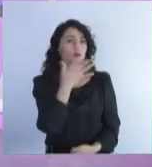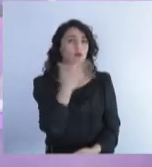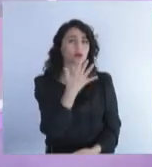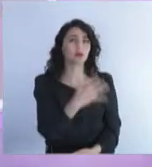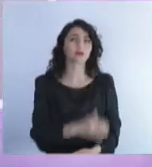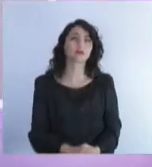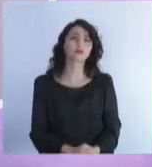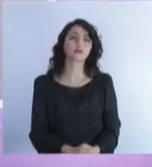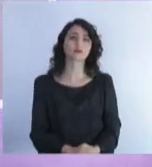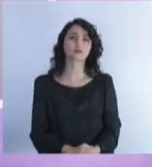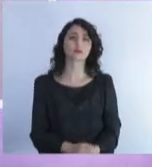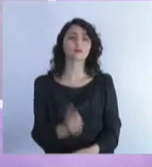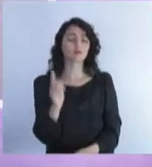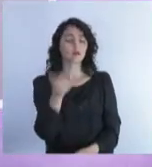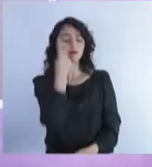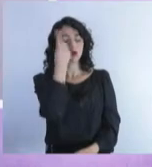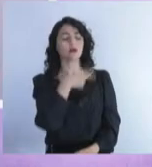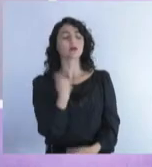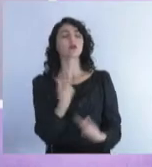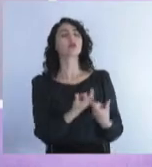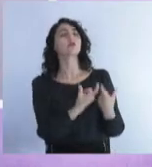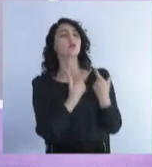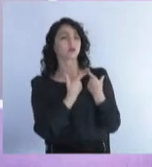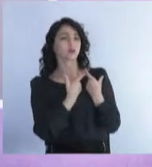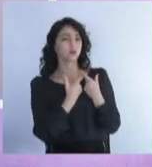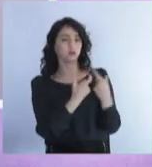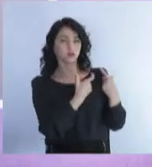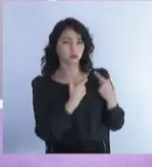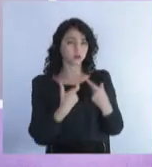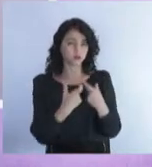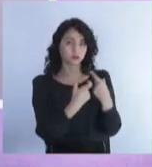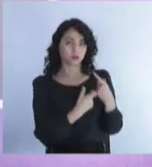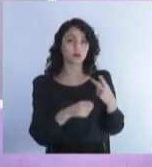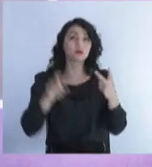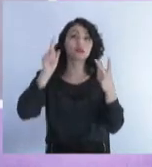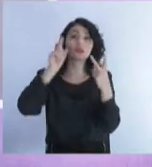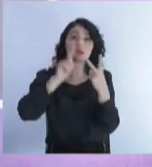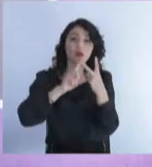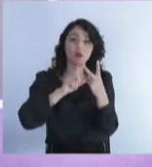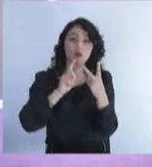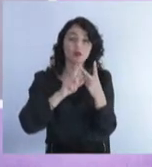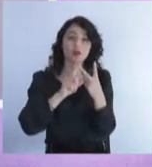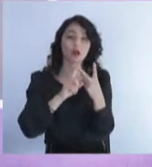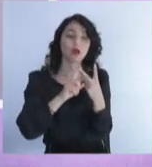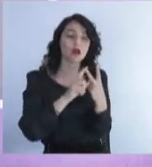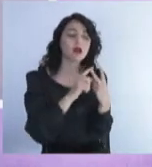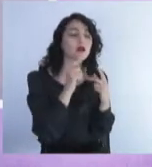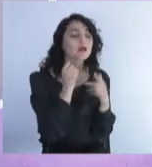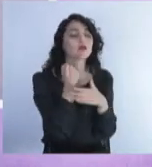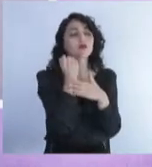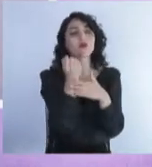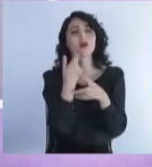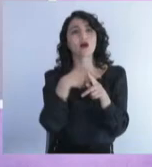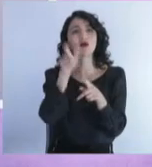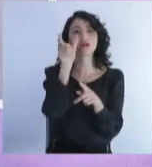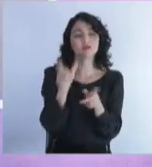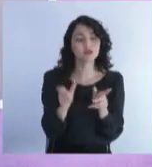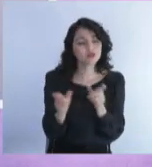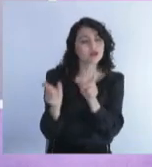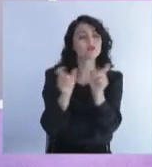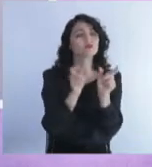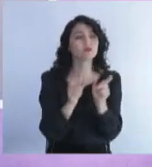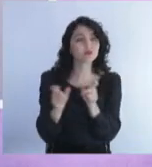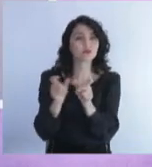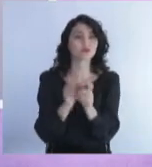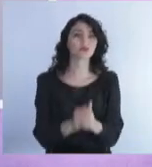about managing ourselves, self-awareness, self-management. The second part is about tuning into the other person.